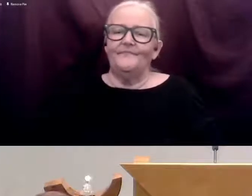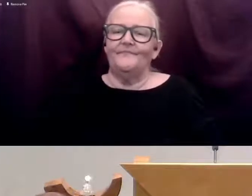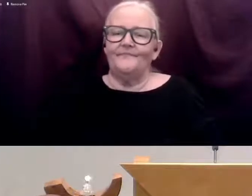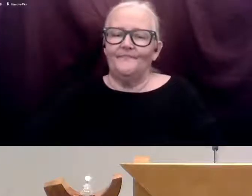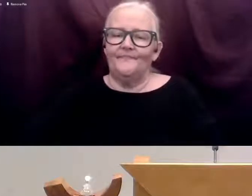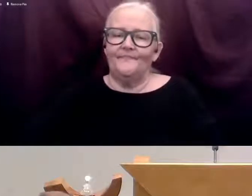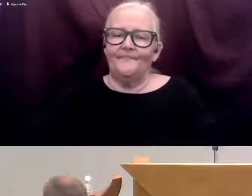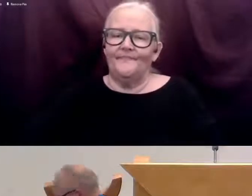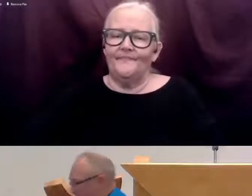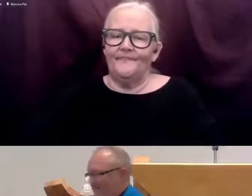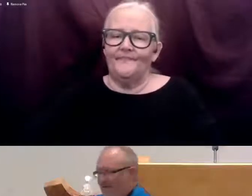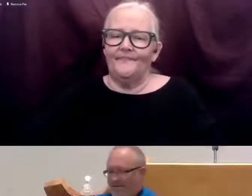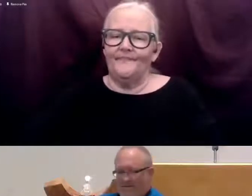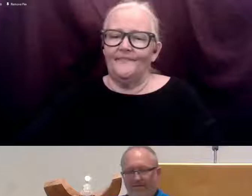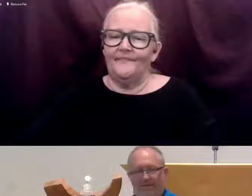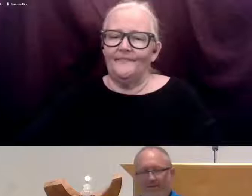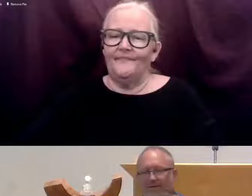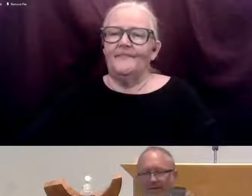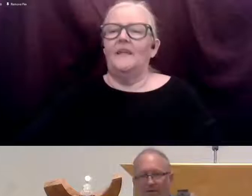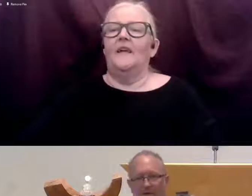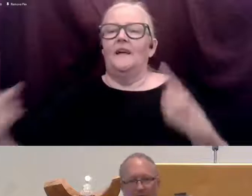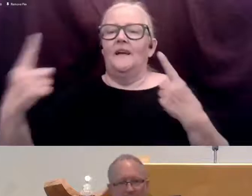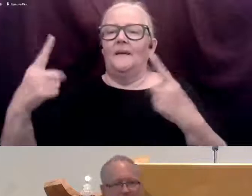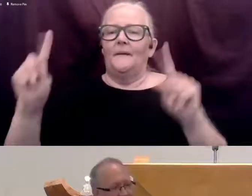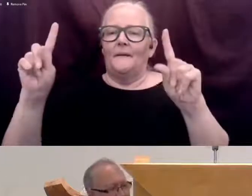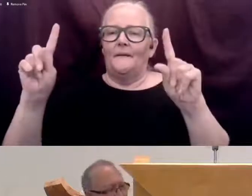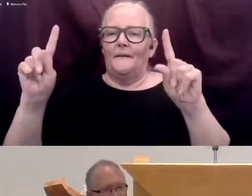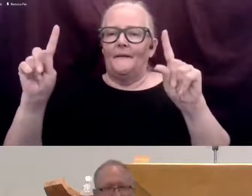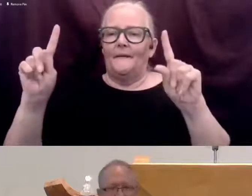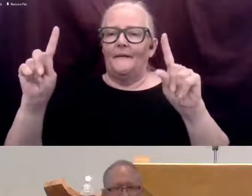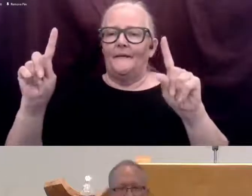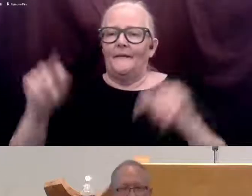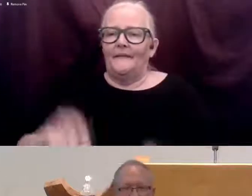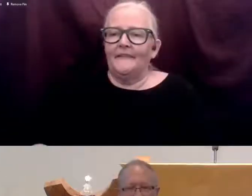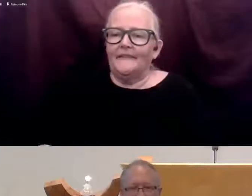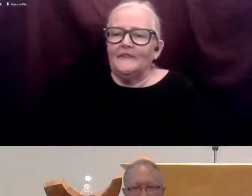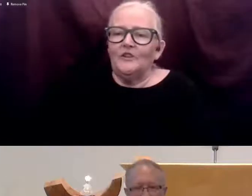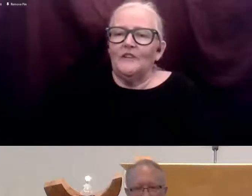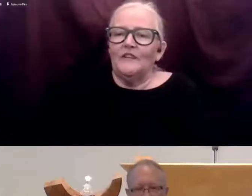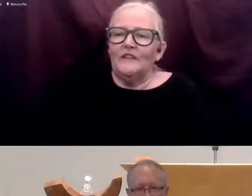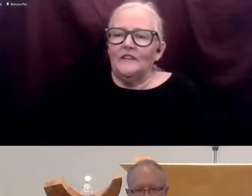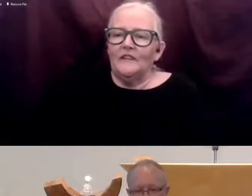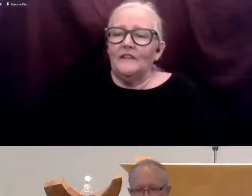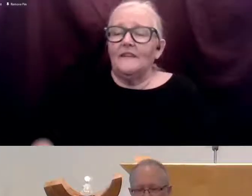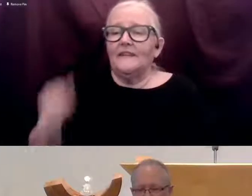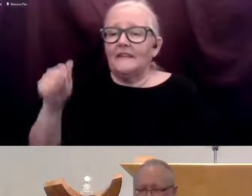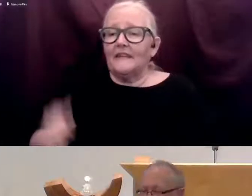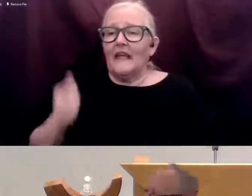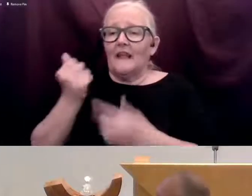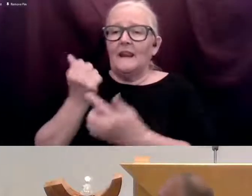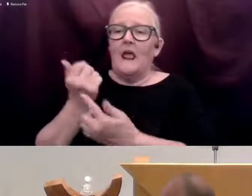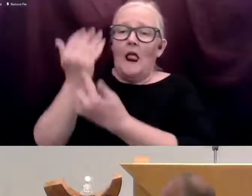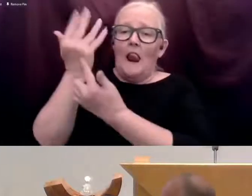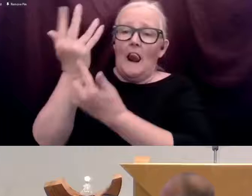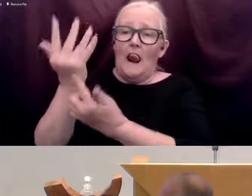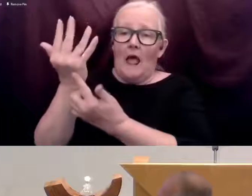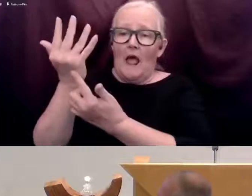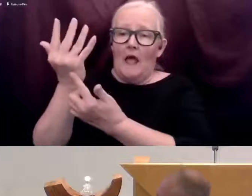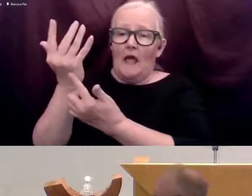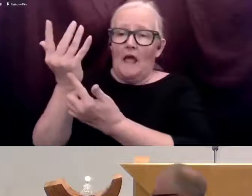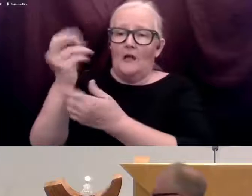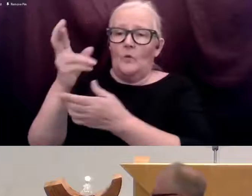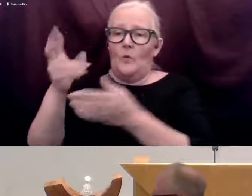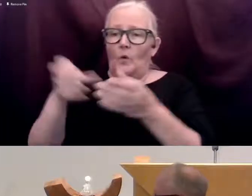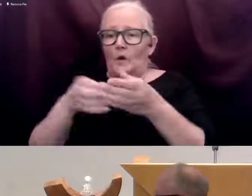Voila. So you can light it here, or you can do it this way, or add the bowl to that. So I want to